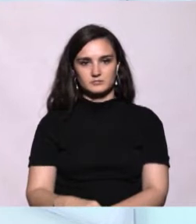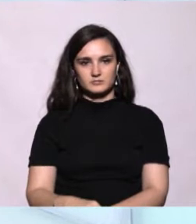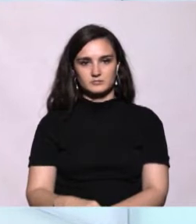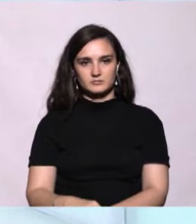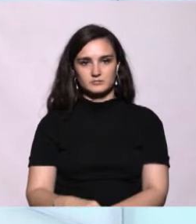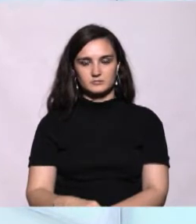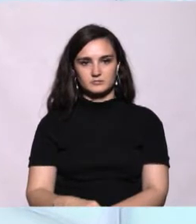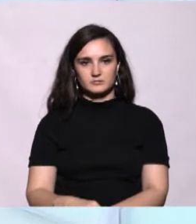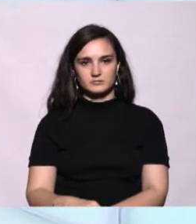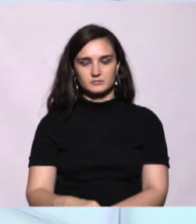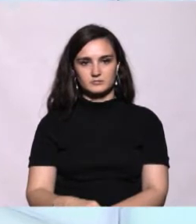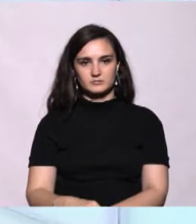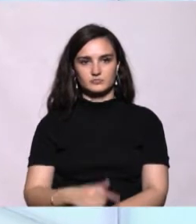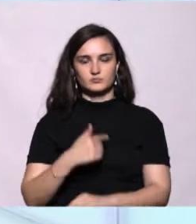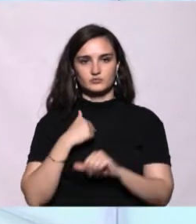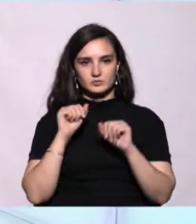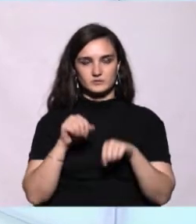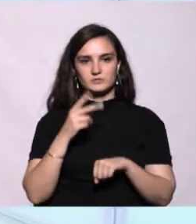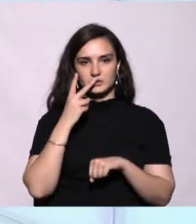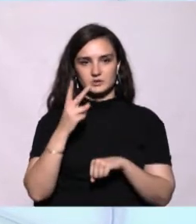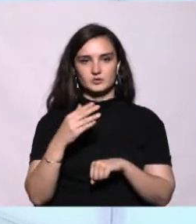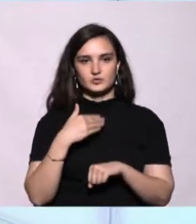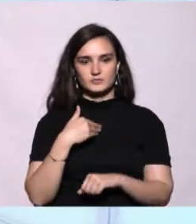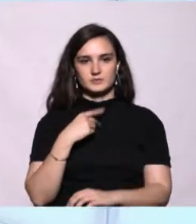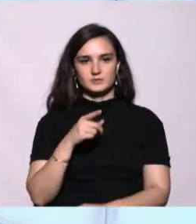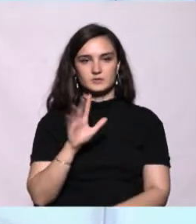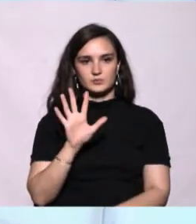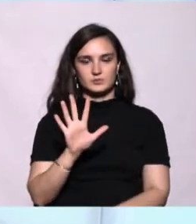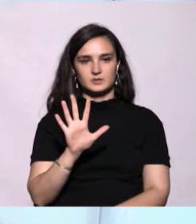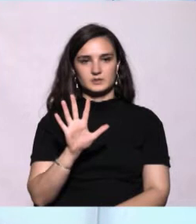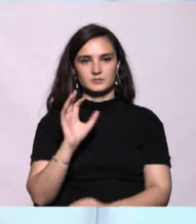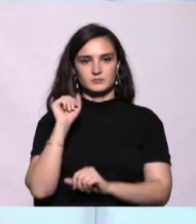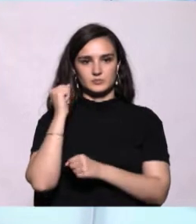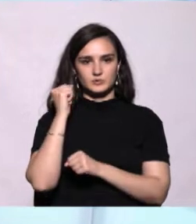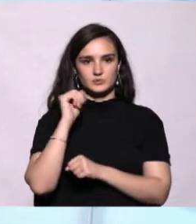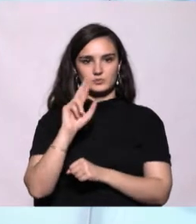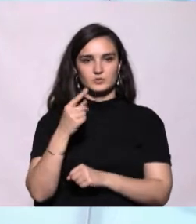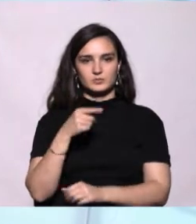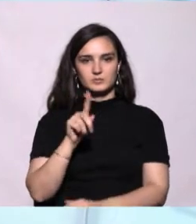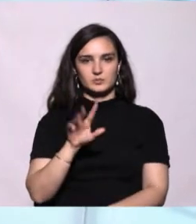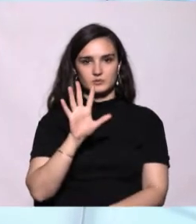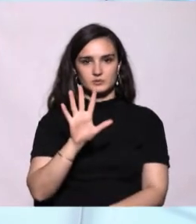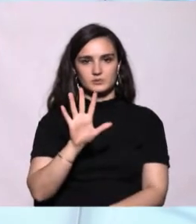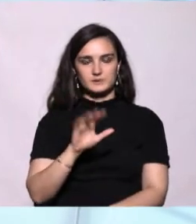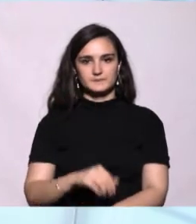see this number on our board. Five bottles and number